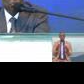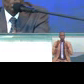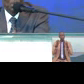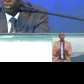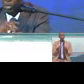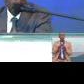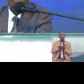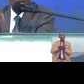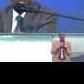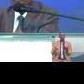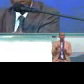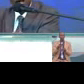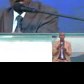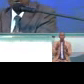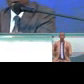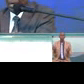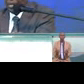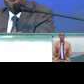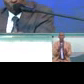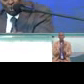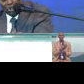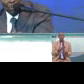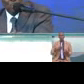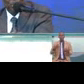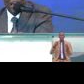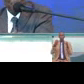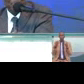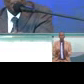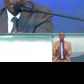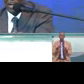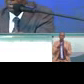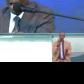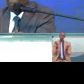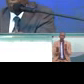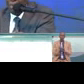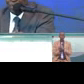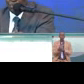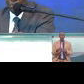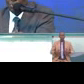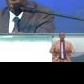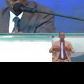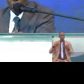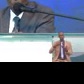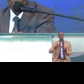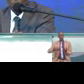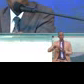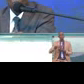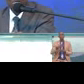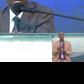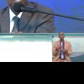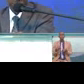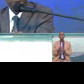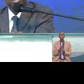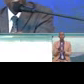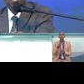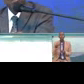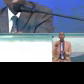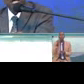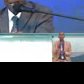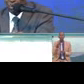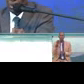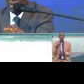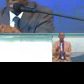power to cleanse you from sin, and the power to turn your life around and make you who you